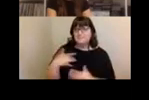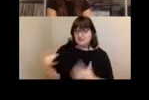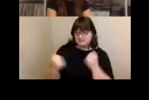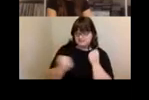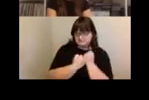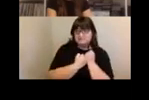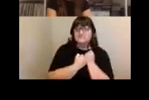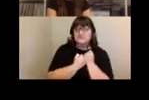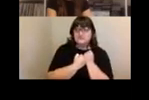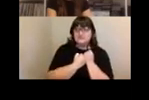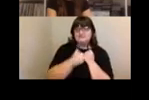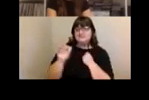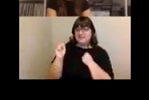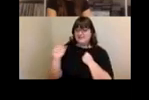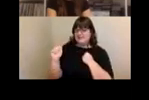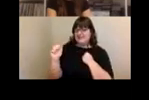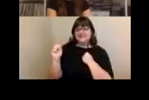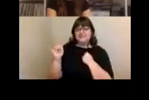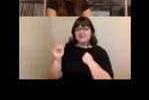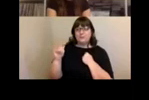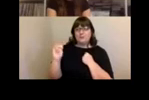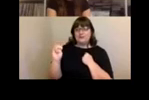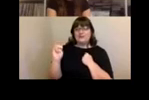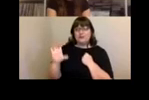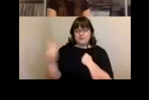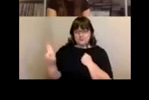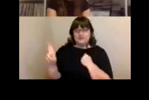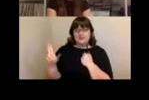the Assiniboine Credit Union. We have some donations of